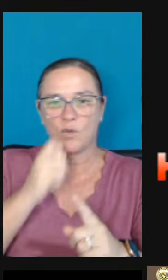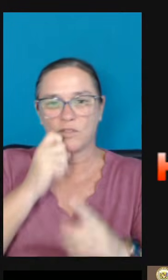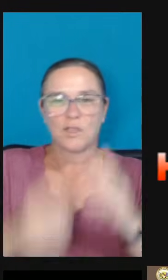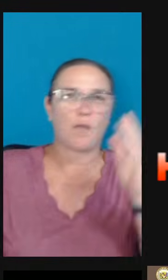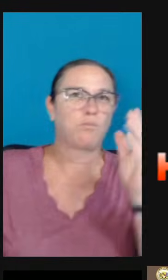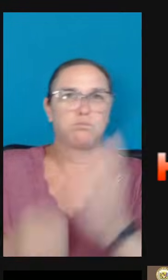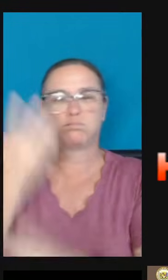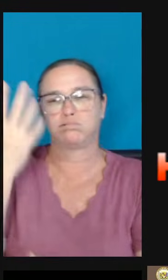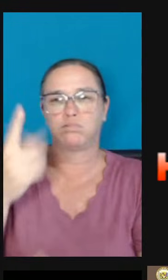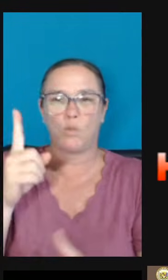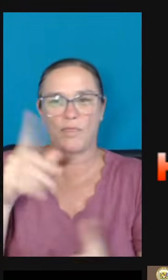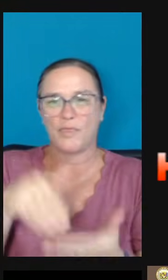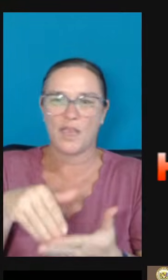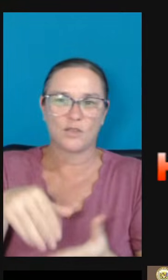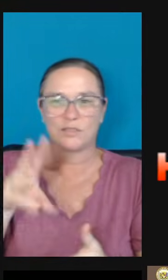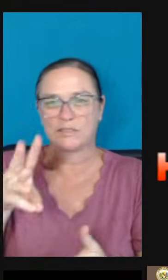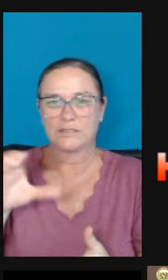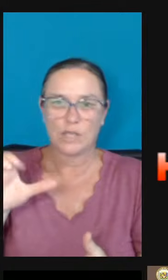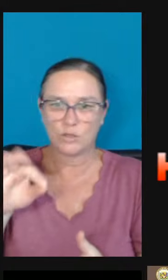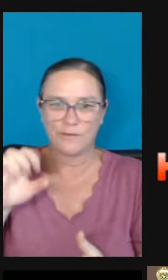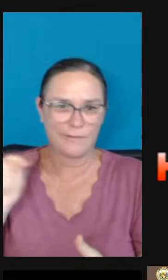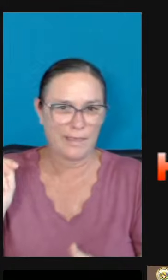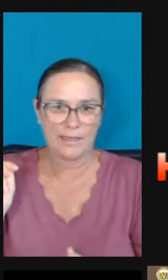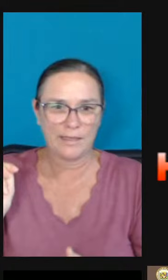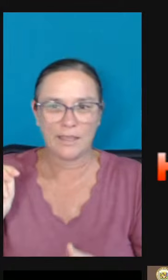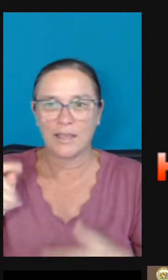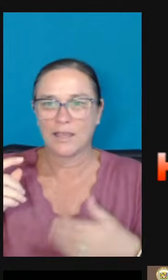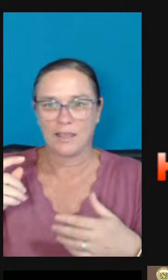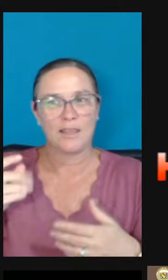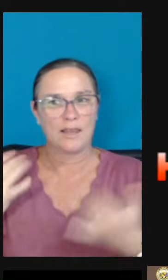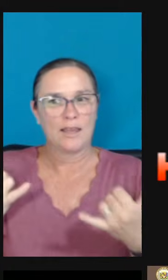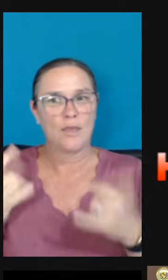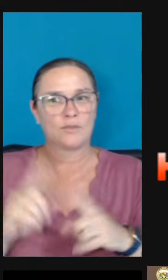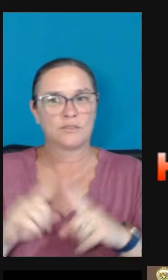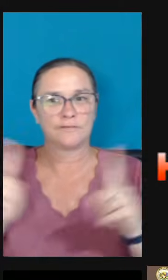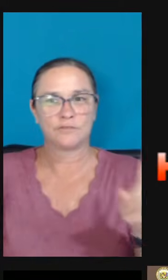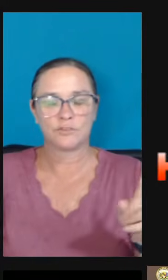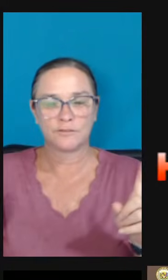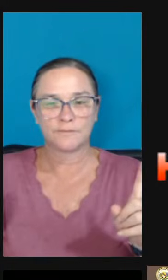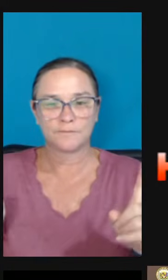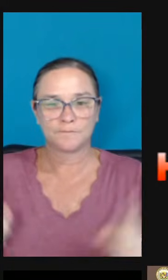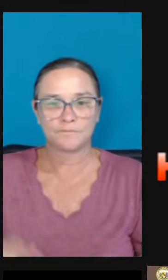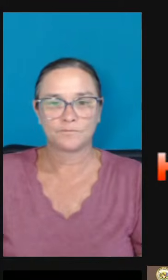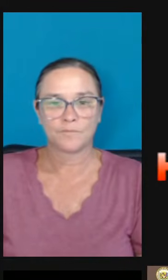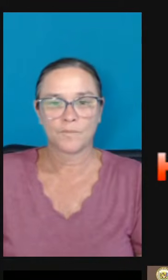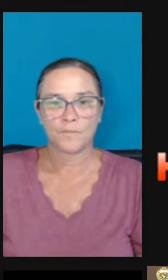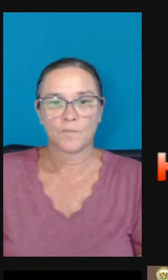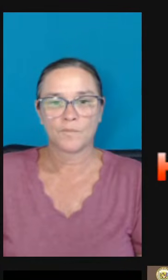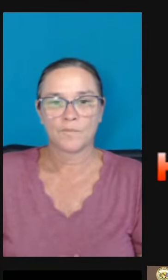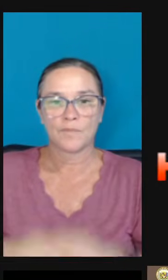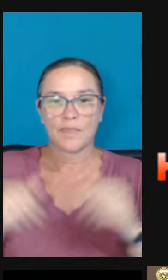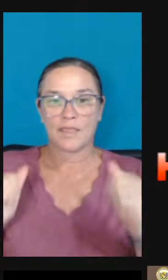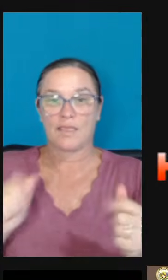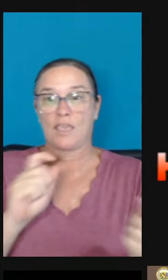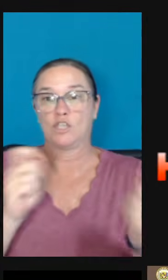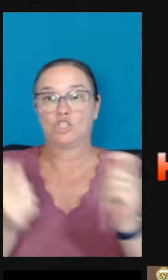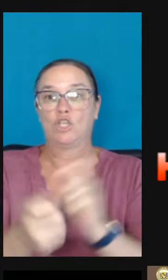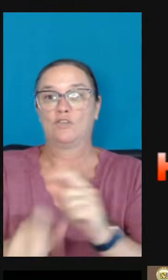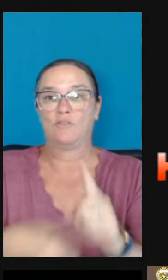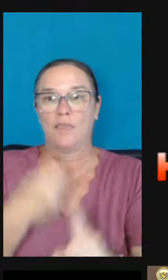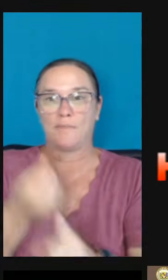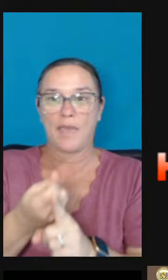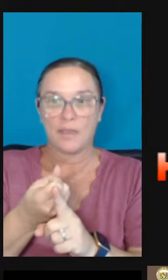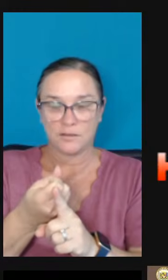1,500 or 600 feet high. That's the main difference here, right? So that can really change the impact a